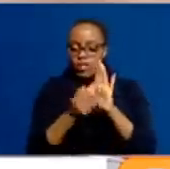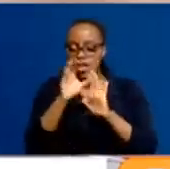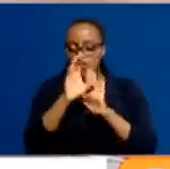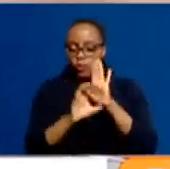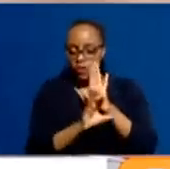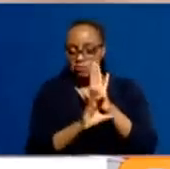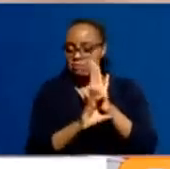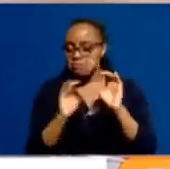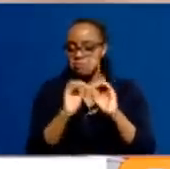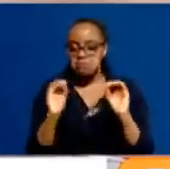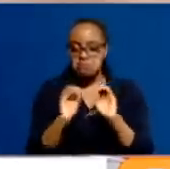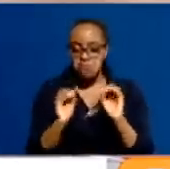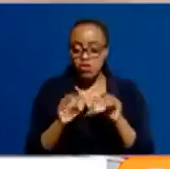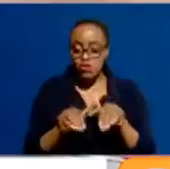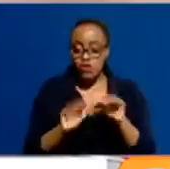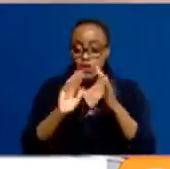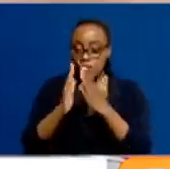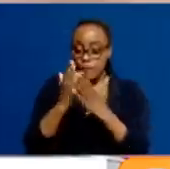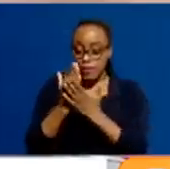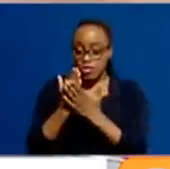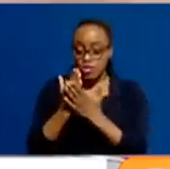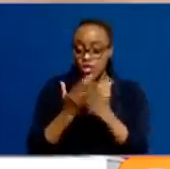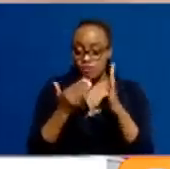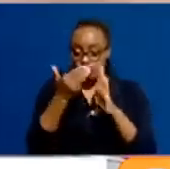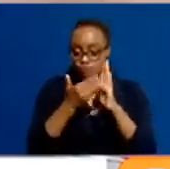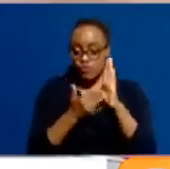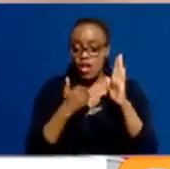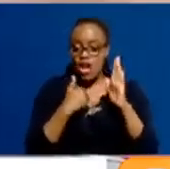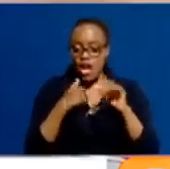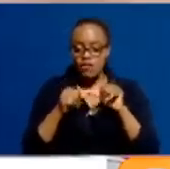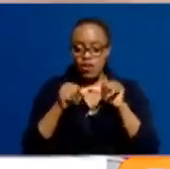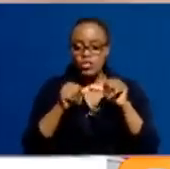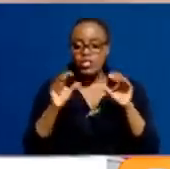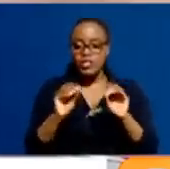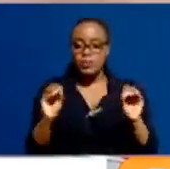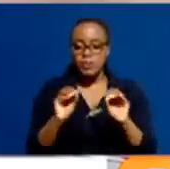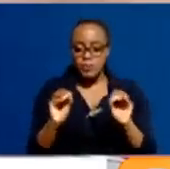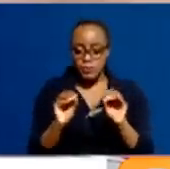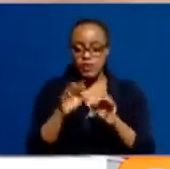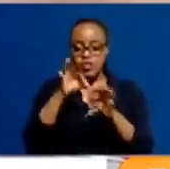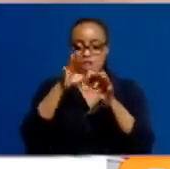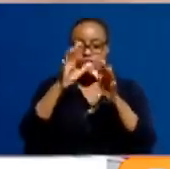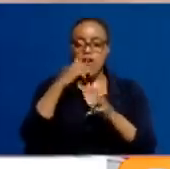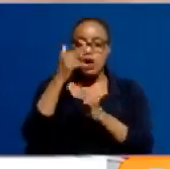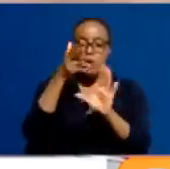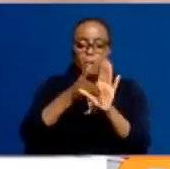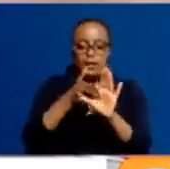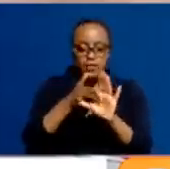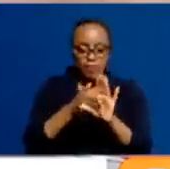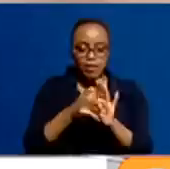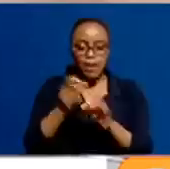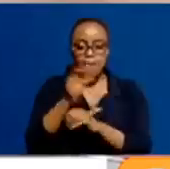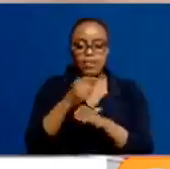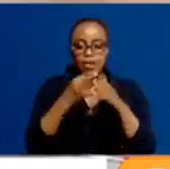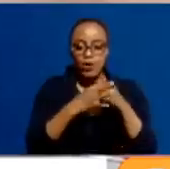winning candidate. According to the petitioners' submissions, there were inconsistencies in the number of voters who participated in the